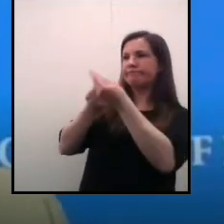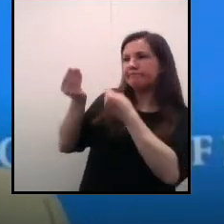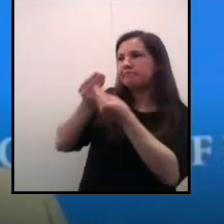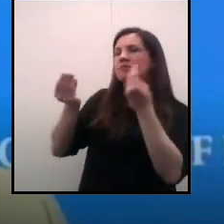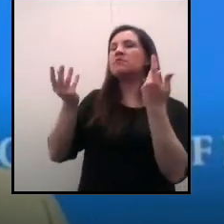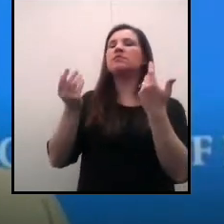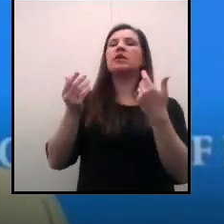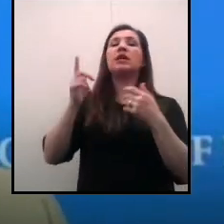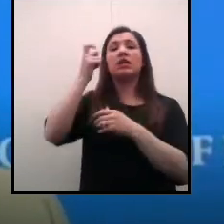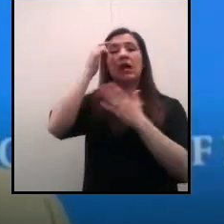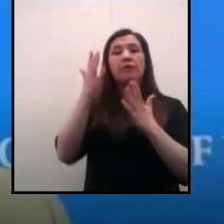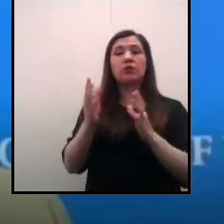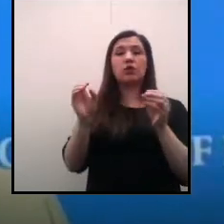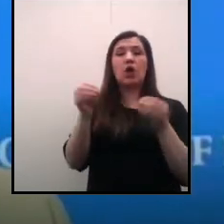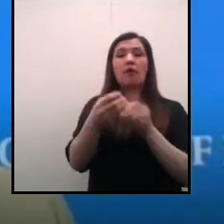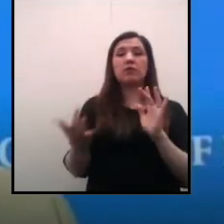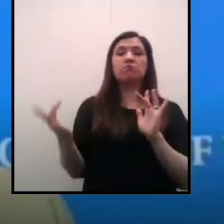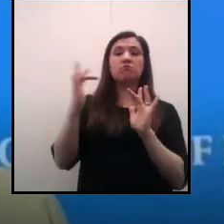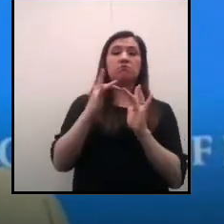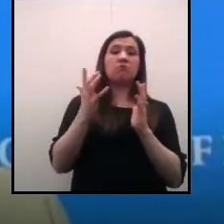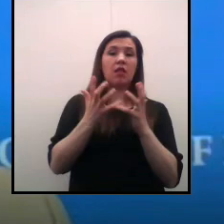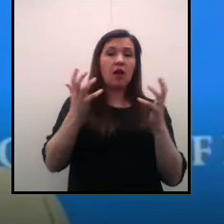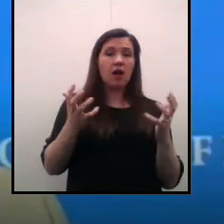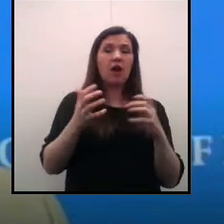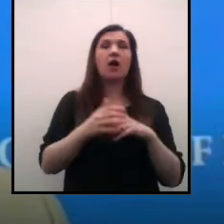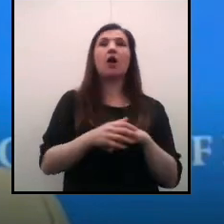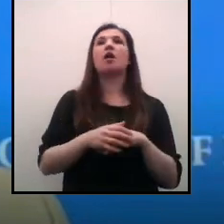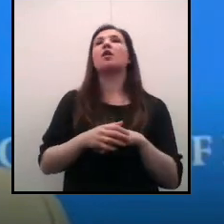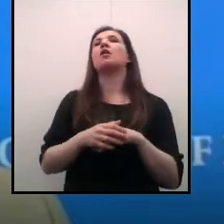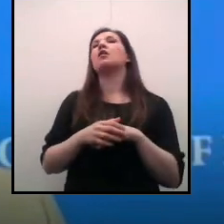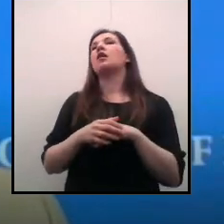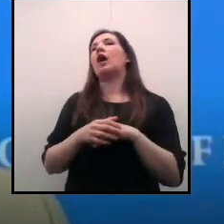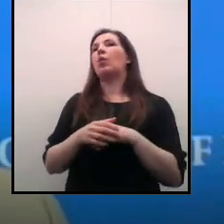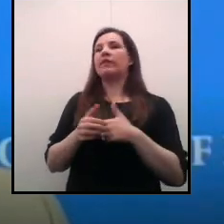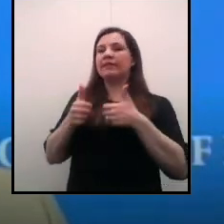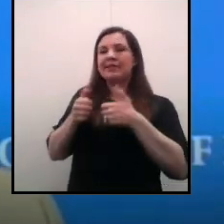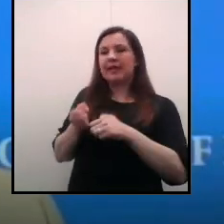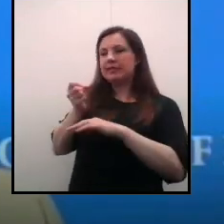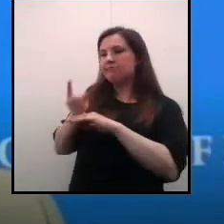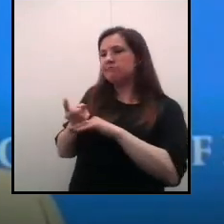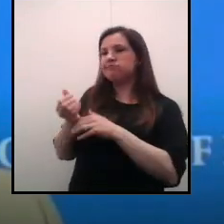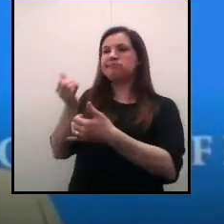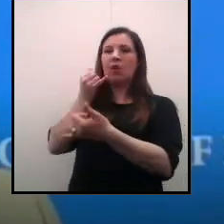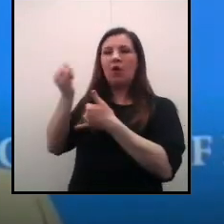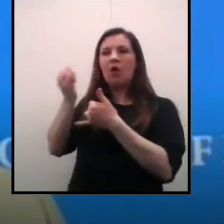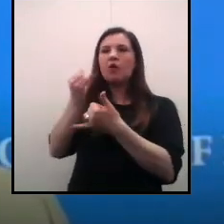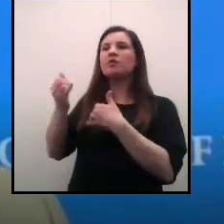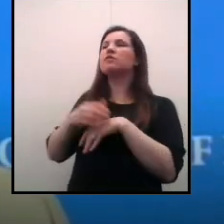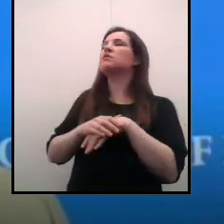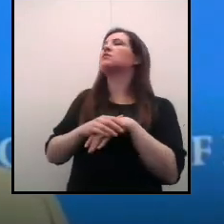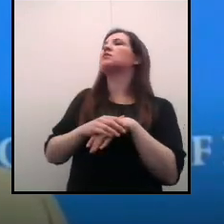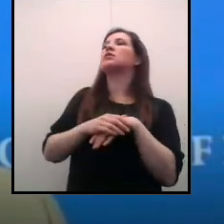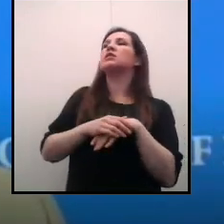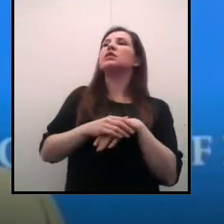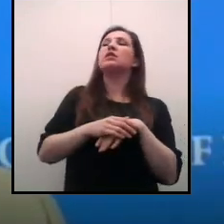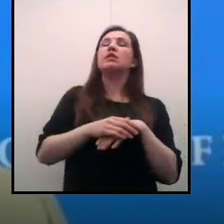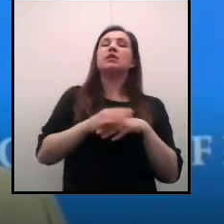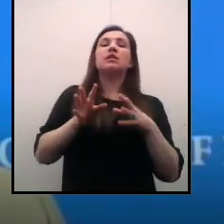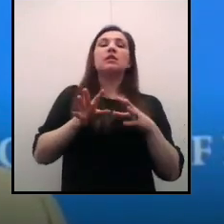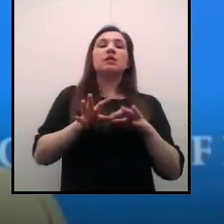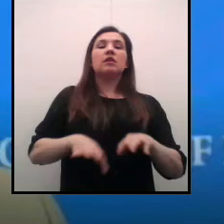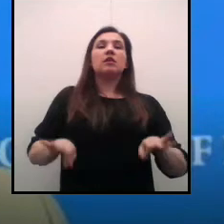Governor's office has been in touch with me a lot. The Governor and I have texted throughout, phone calls occasionally. But the biggest thing